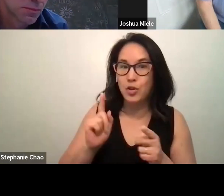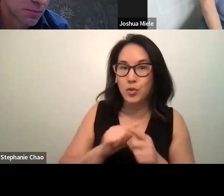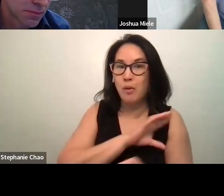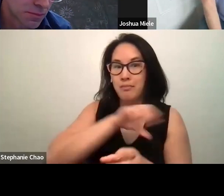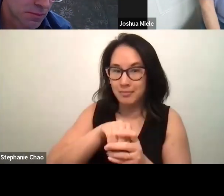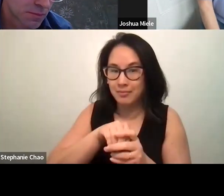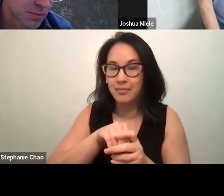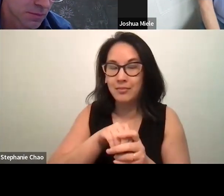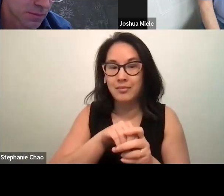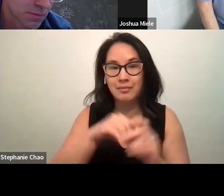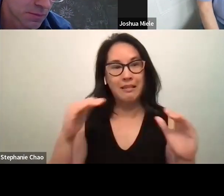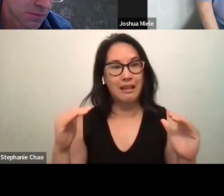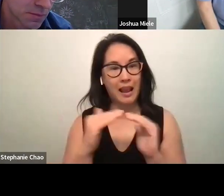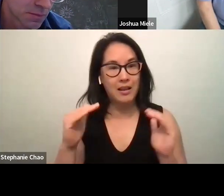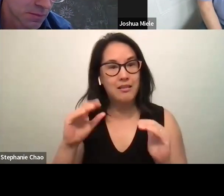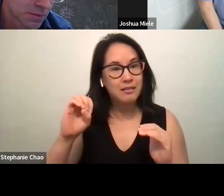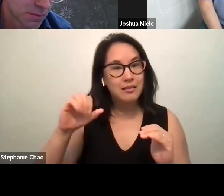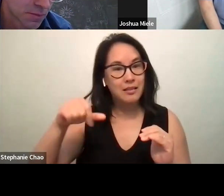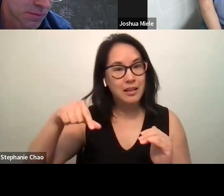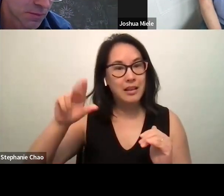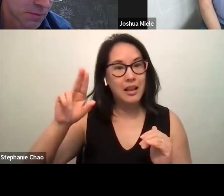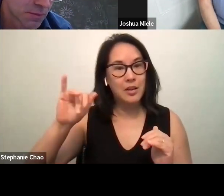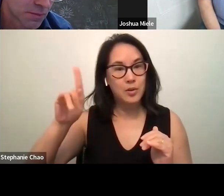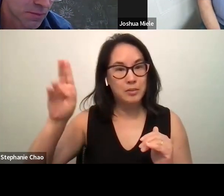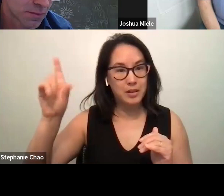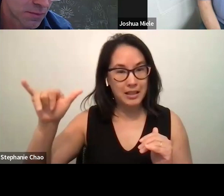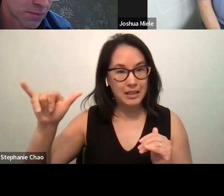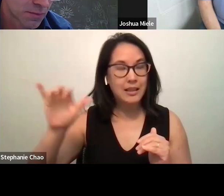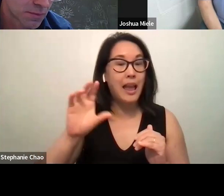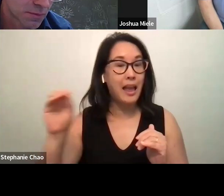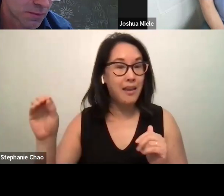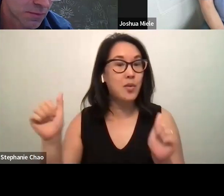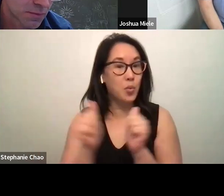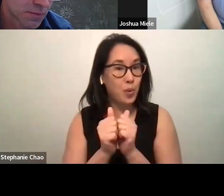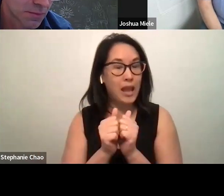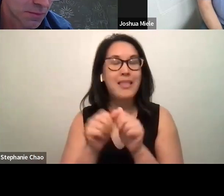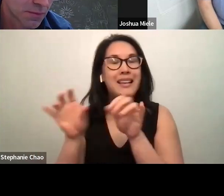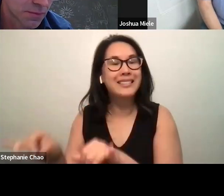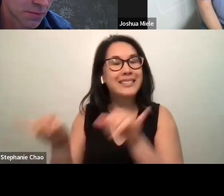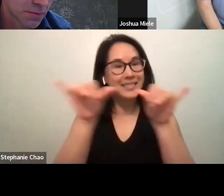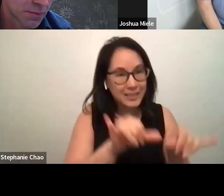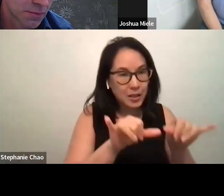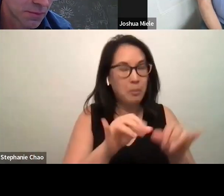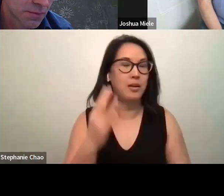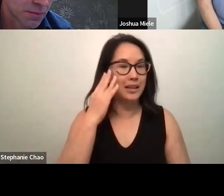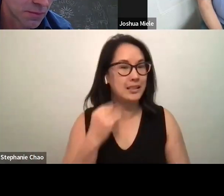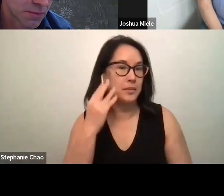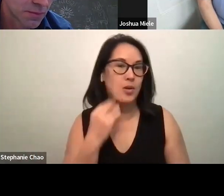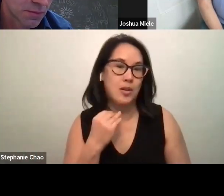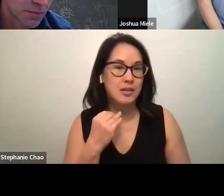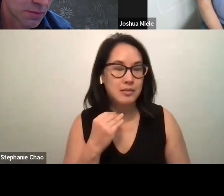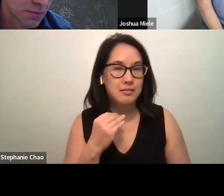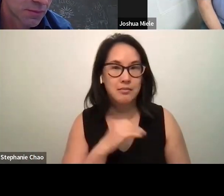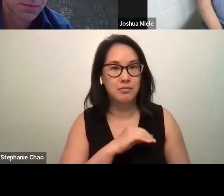participate equitably and with a very similar experience to